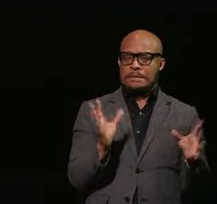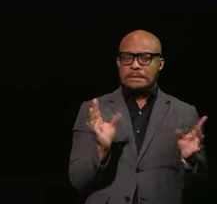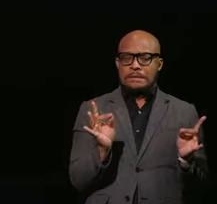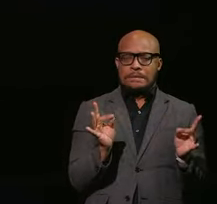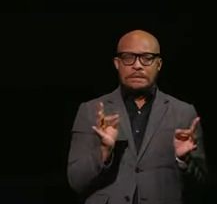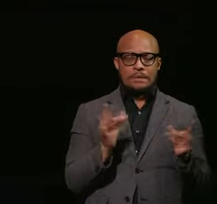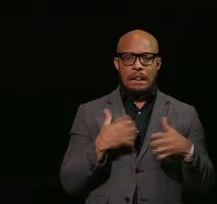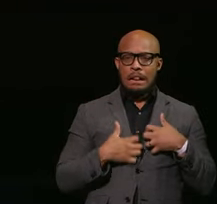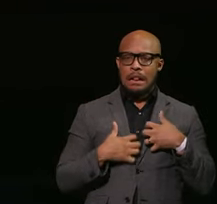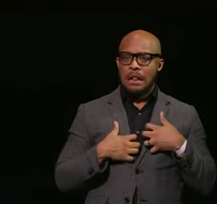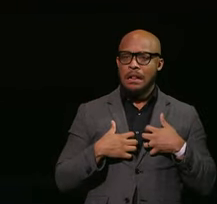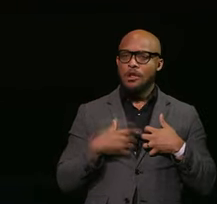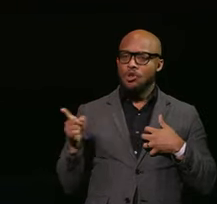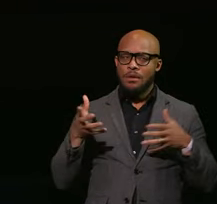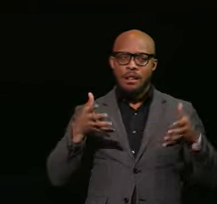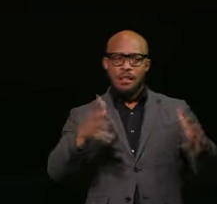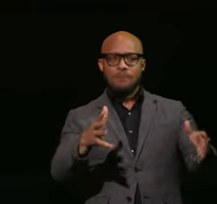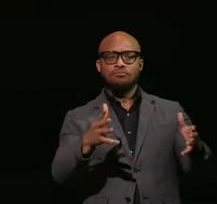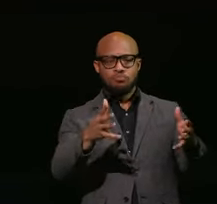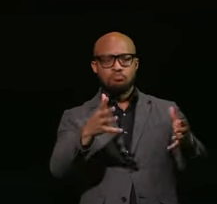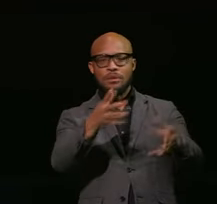here?